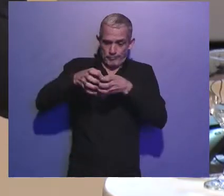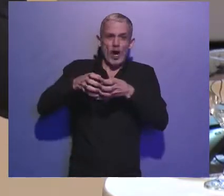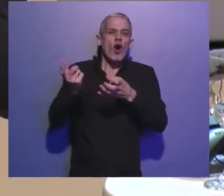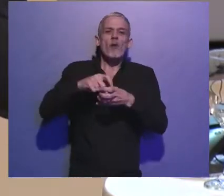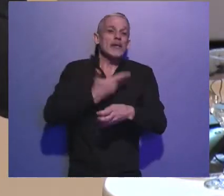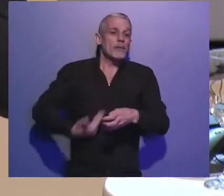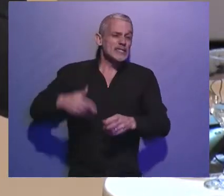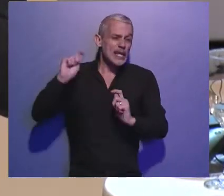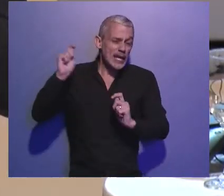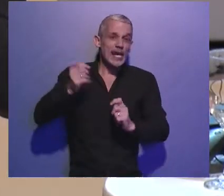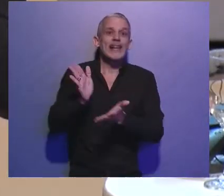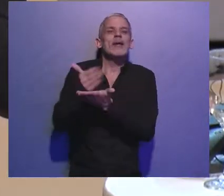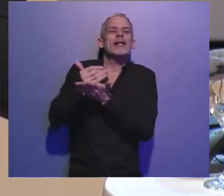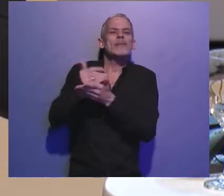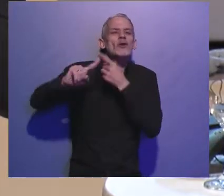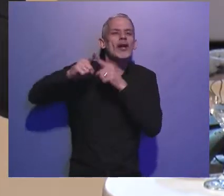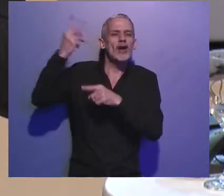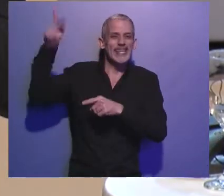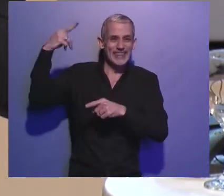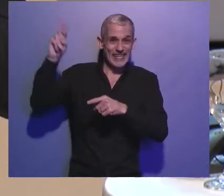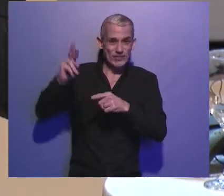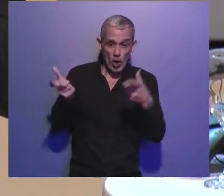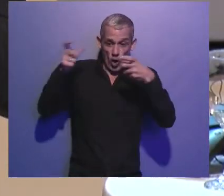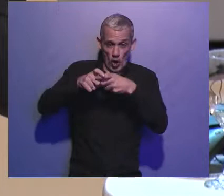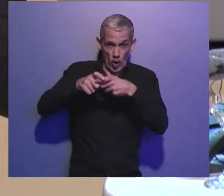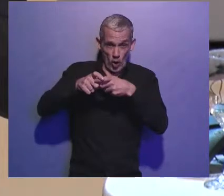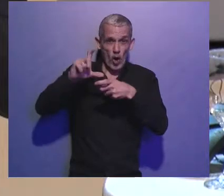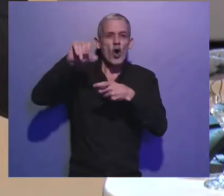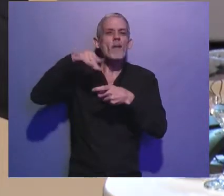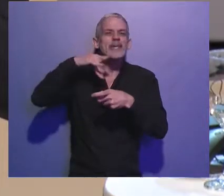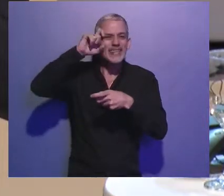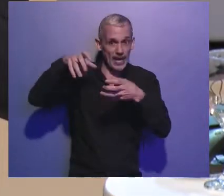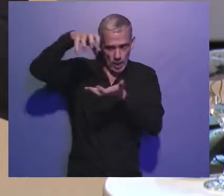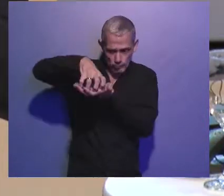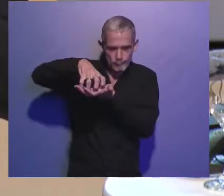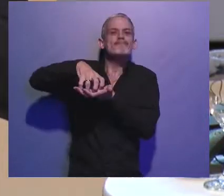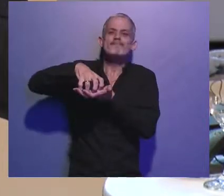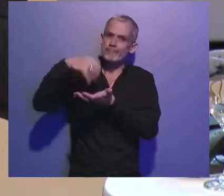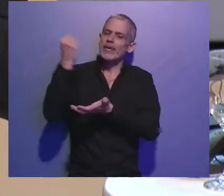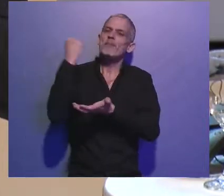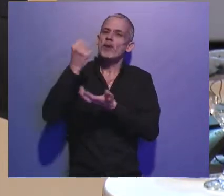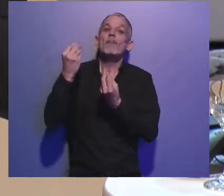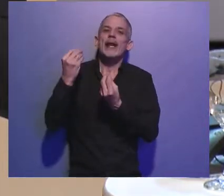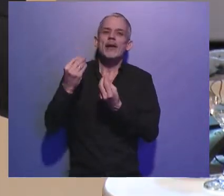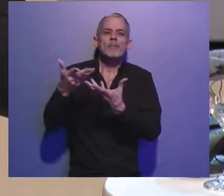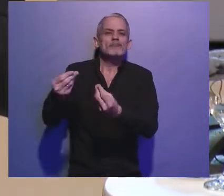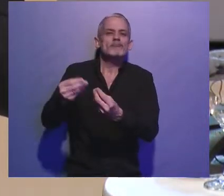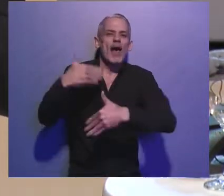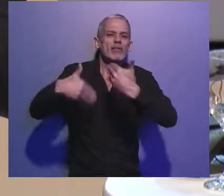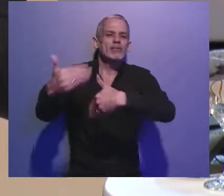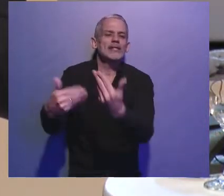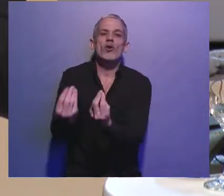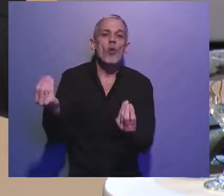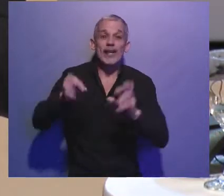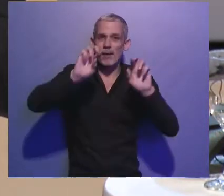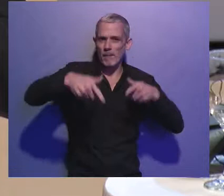Department. The committee is an important instrument to help the development of São Paulo's action plan